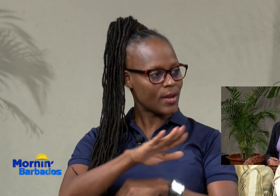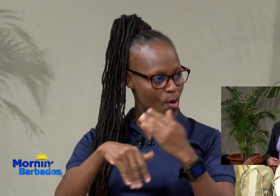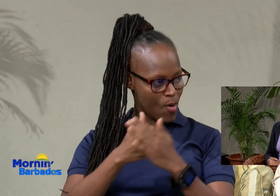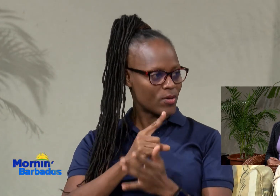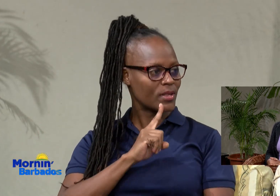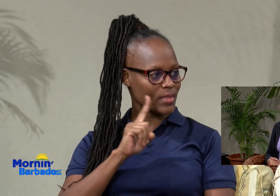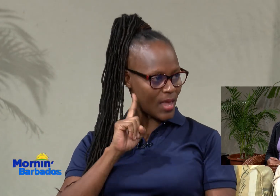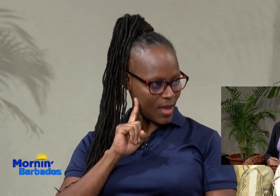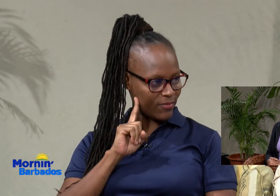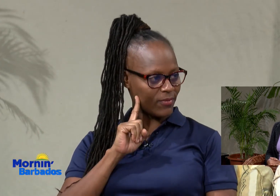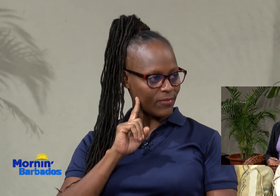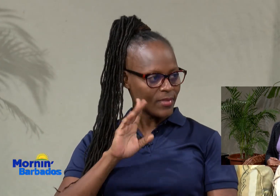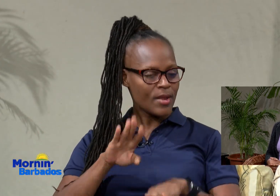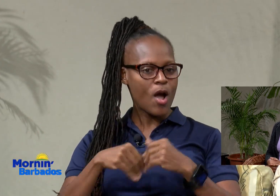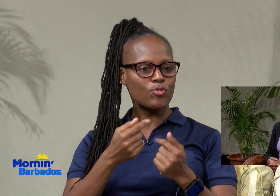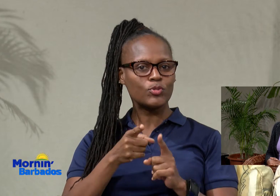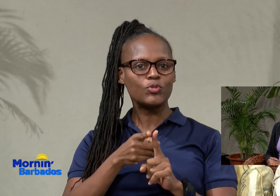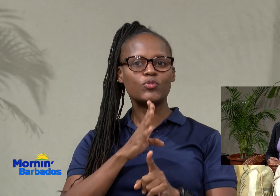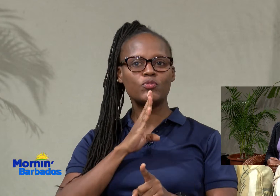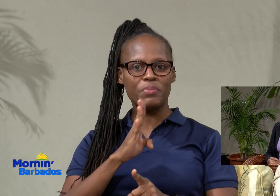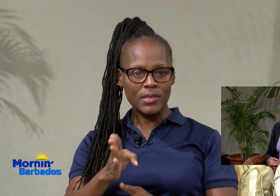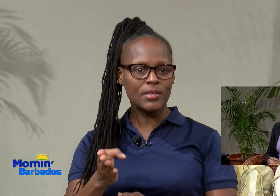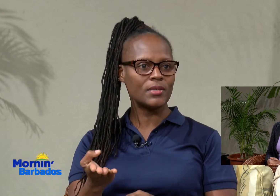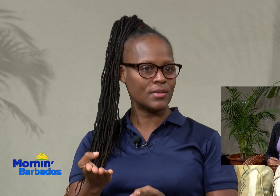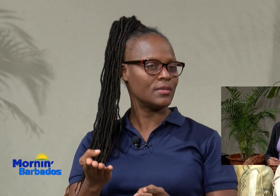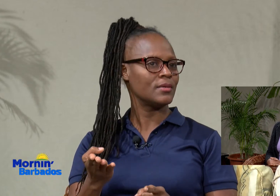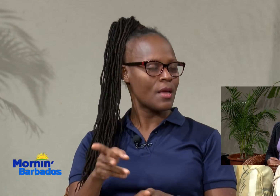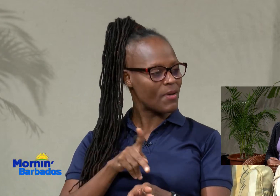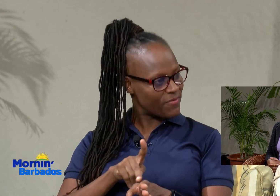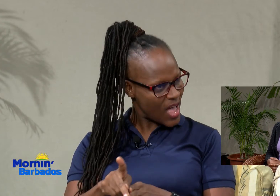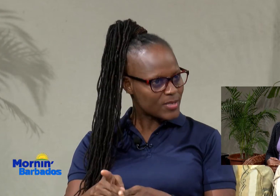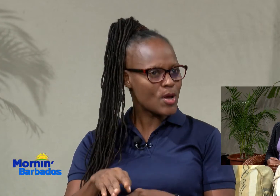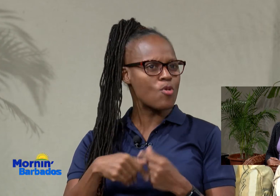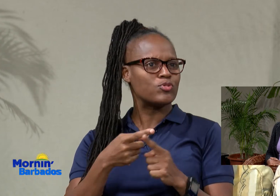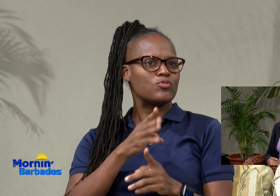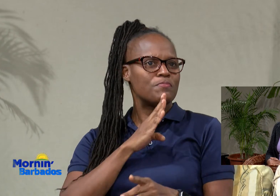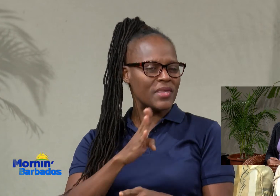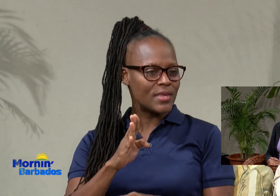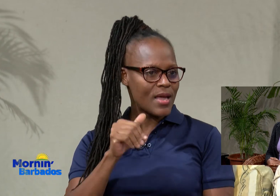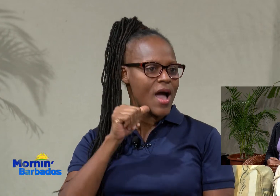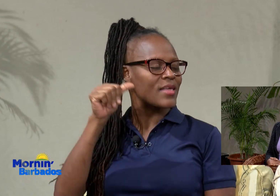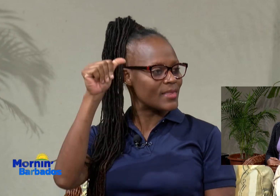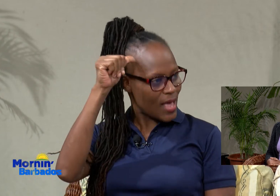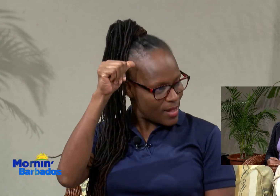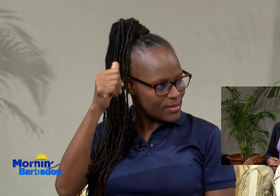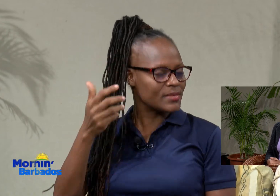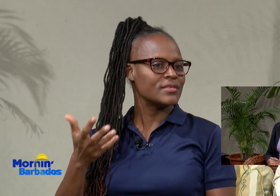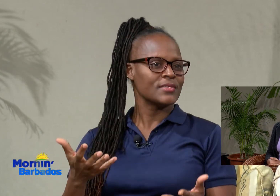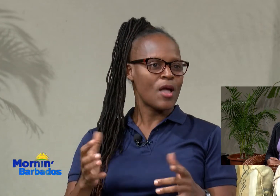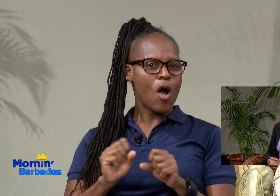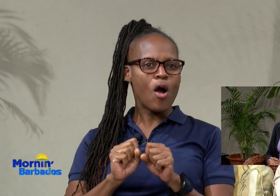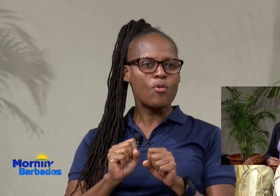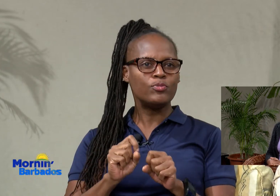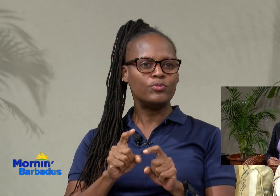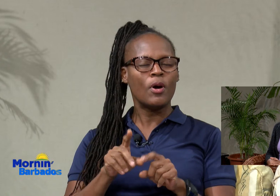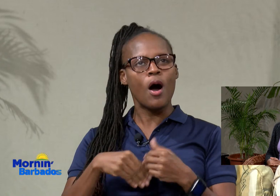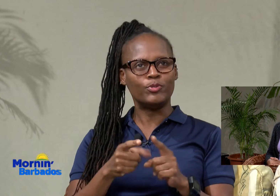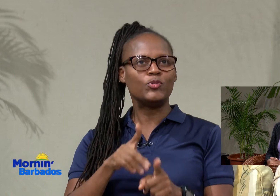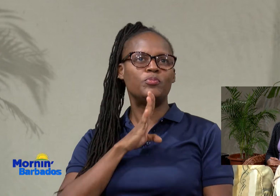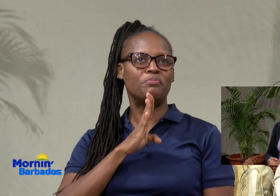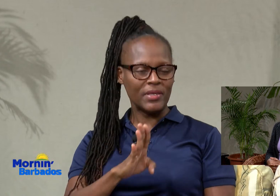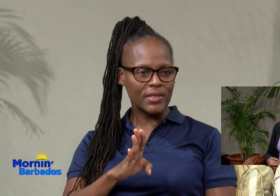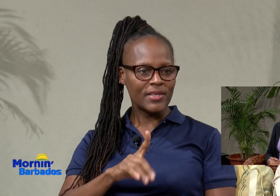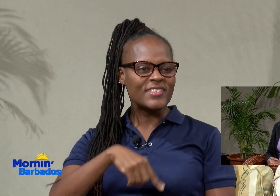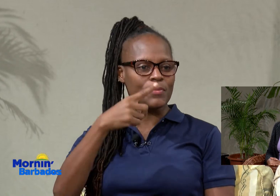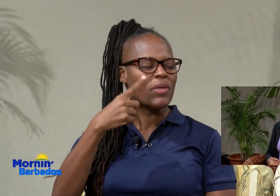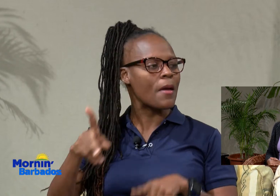So I've learned what I want in life, and I try to encourage other deaf to reach out for what they want as well. To be professional, how